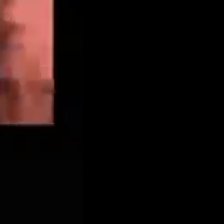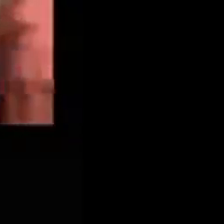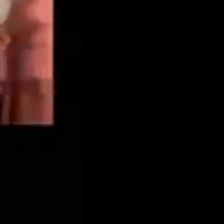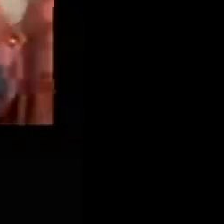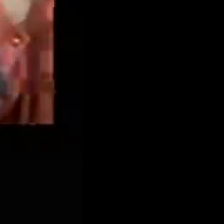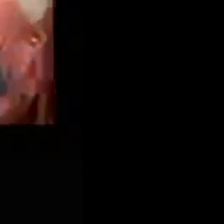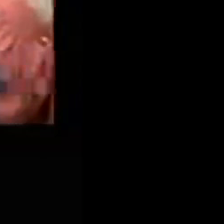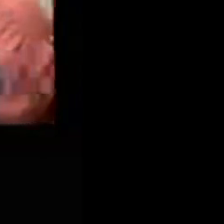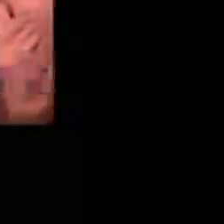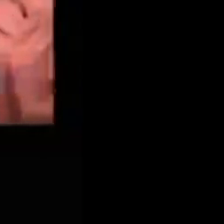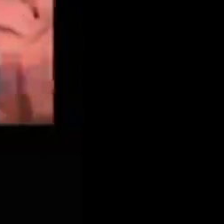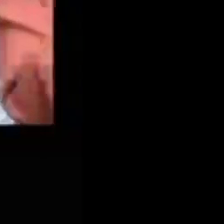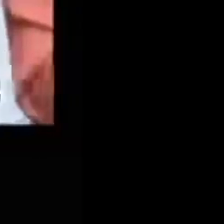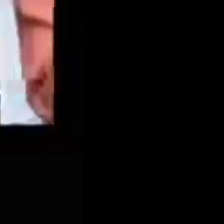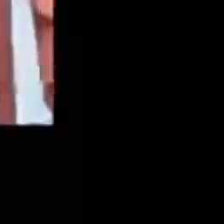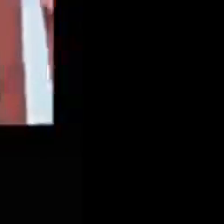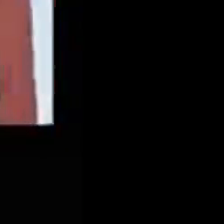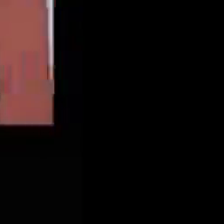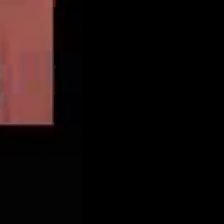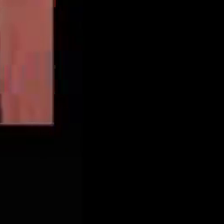jesus christ